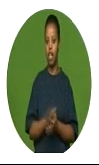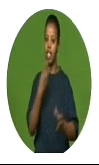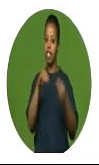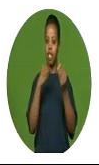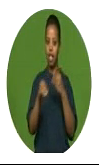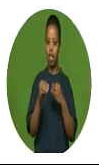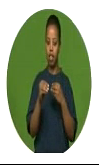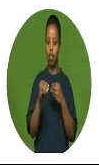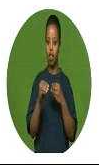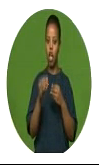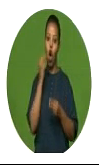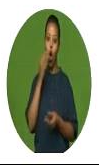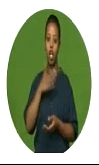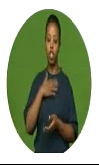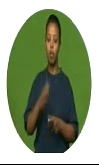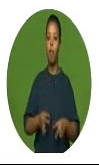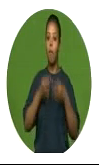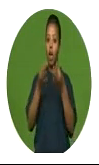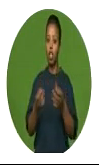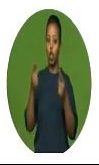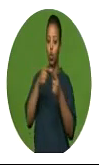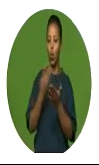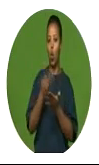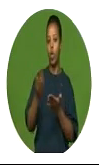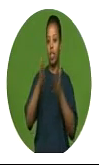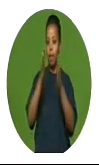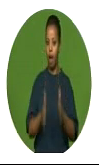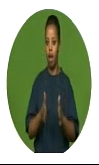Sales. Ownership passes to the buyer.